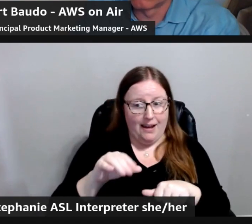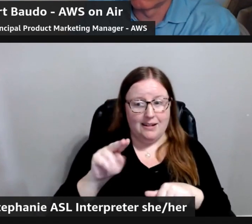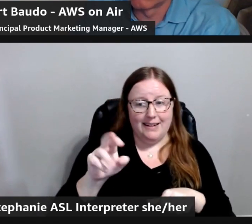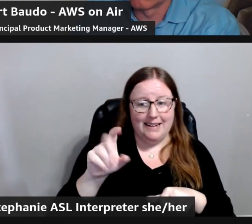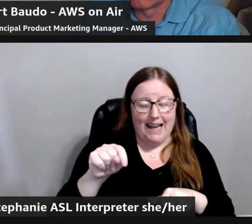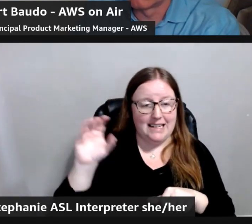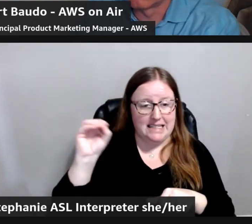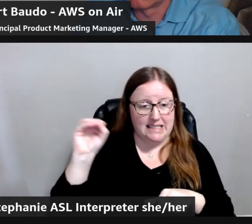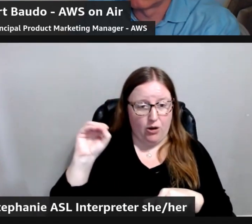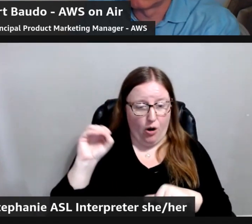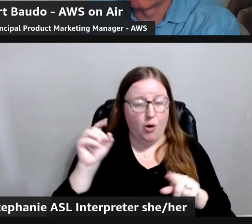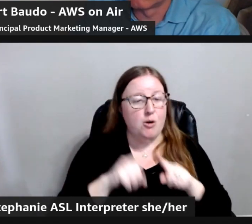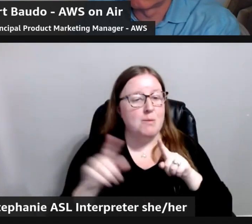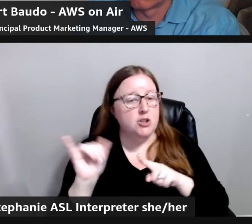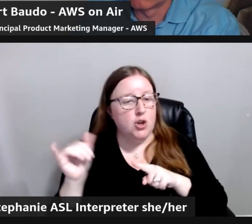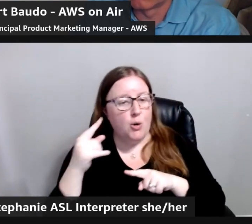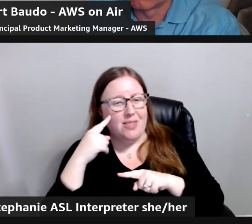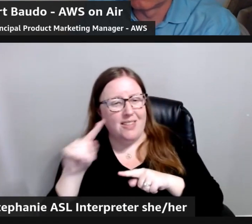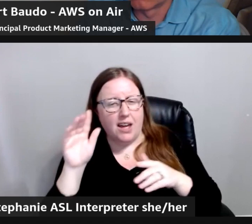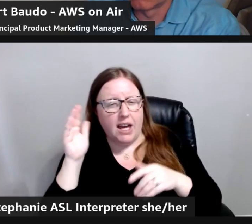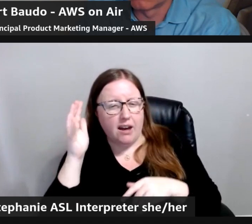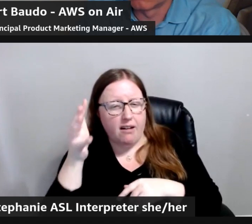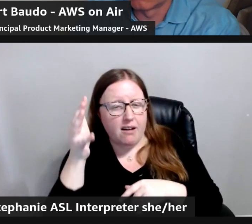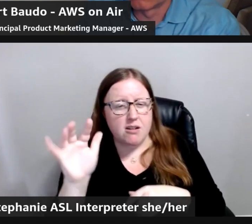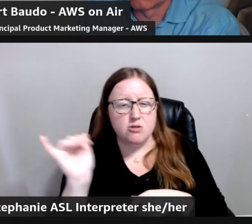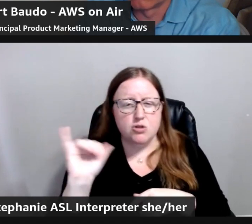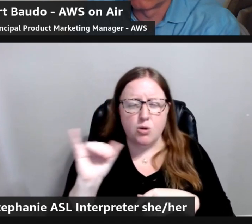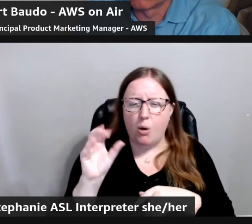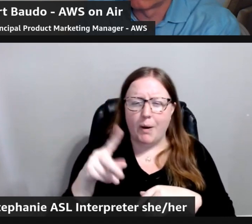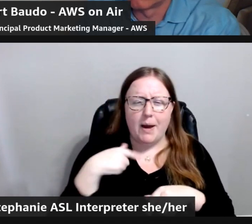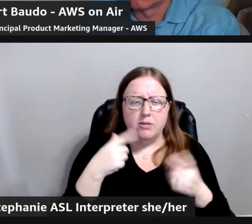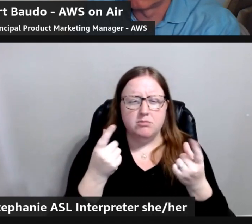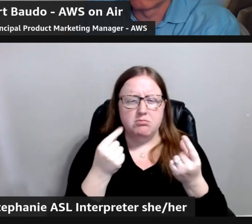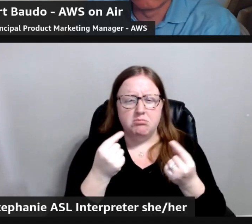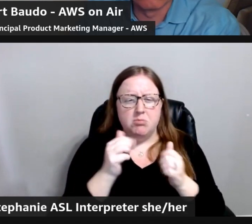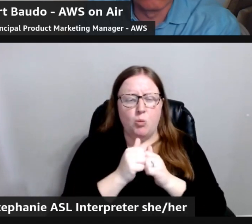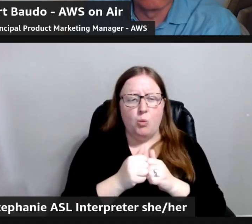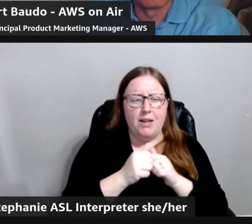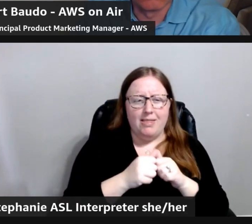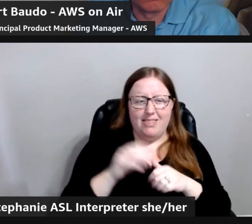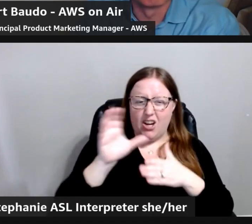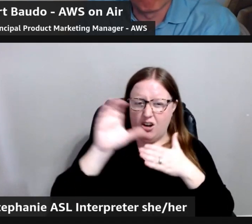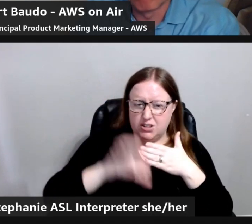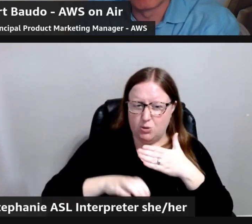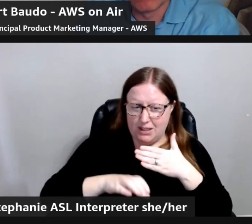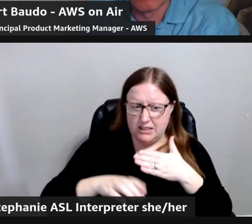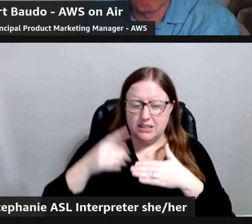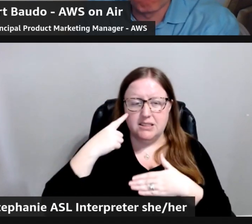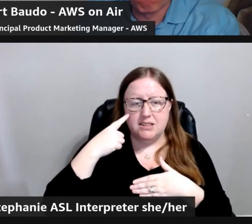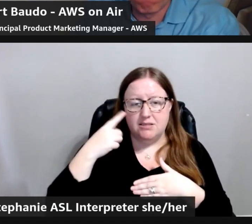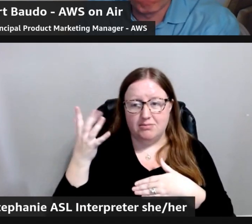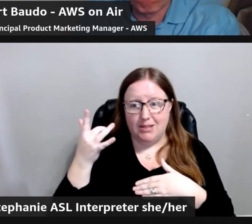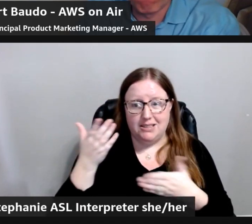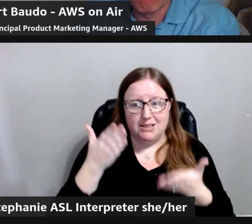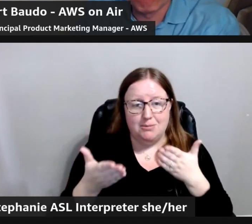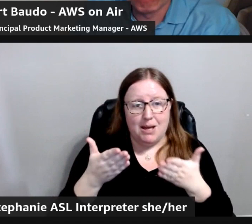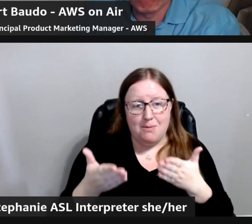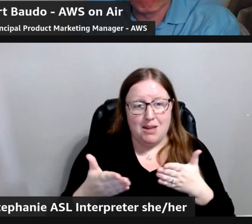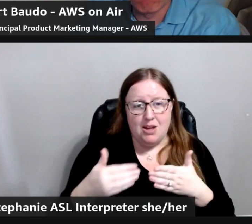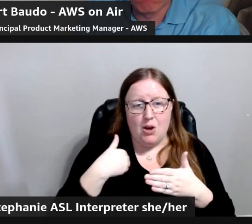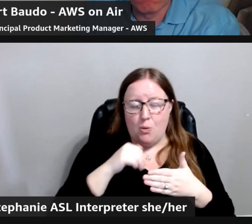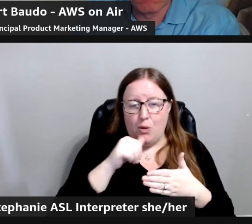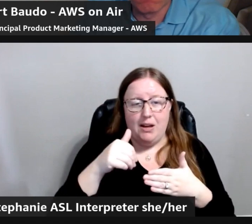move beyond that to actually thinking proactively about what do we do about the consequences of the fact that we haven't managed our carbon footprint